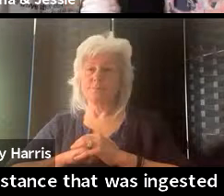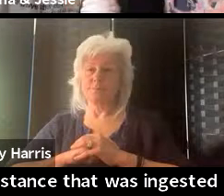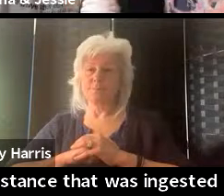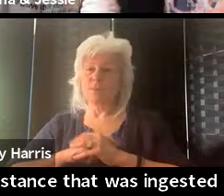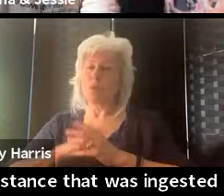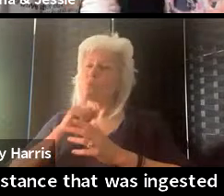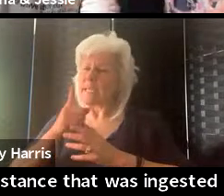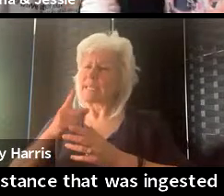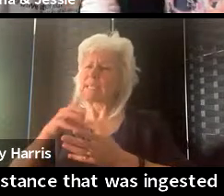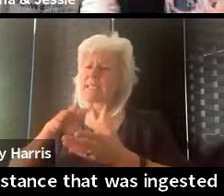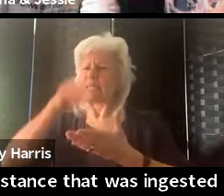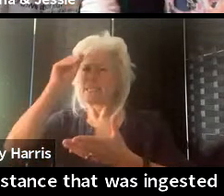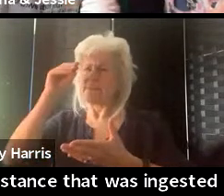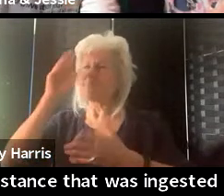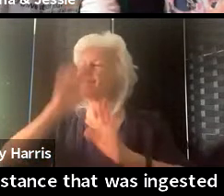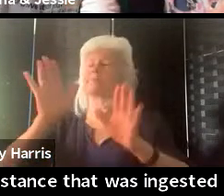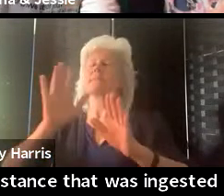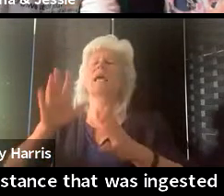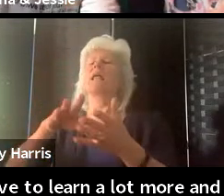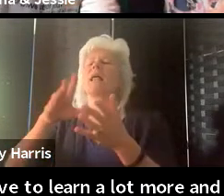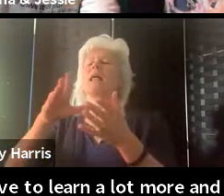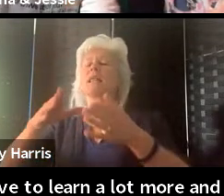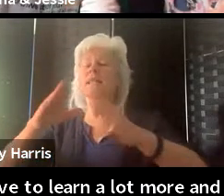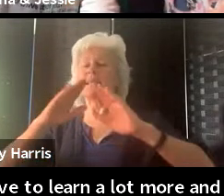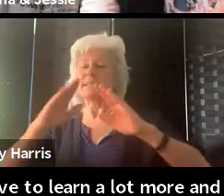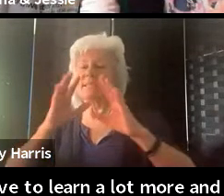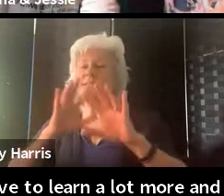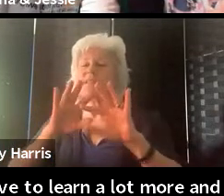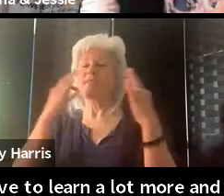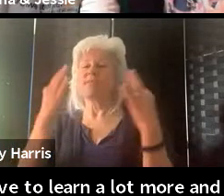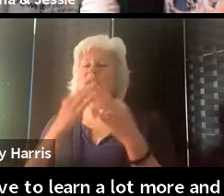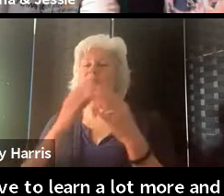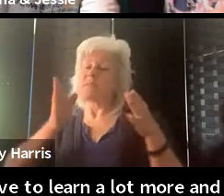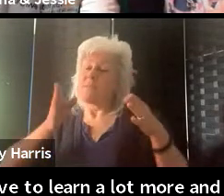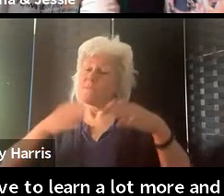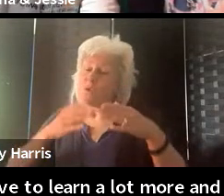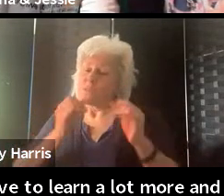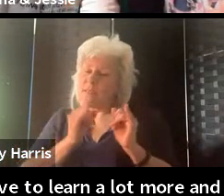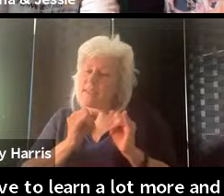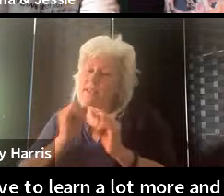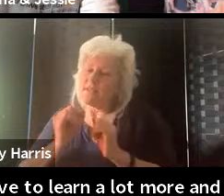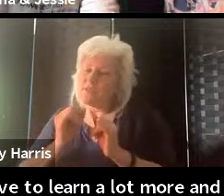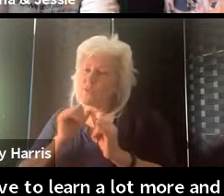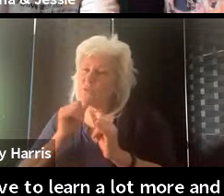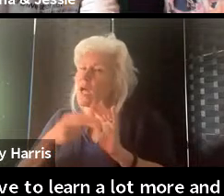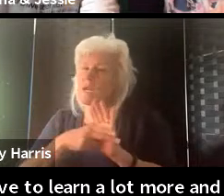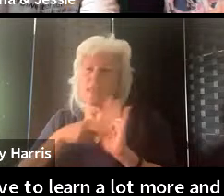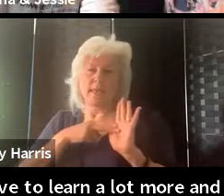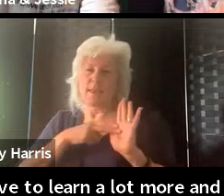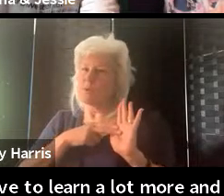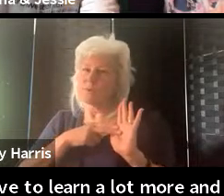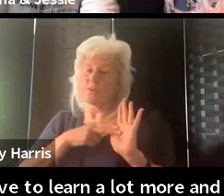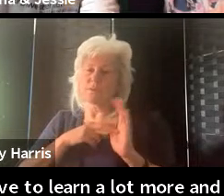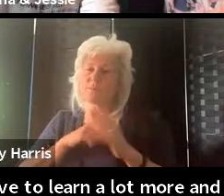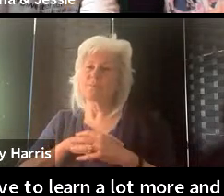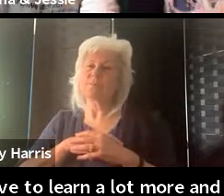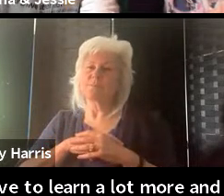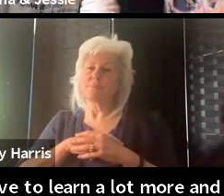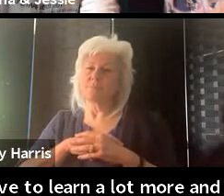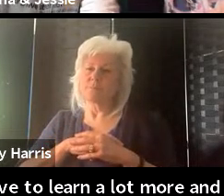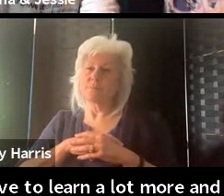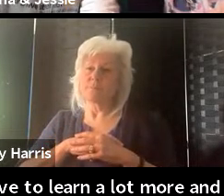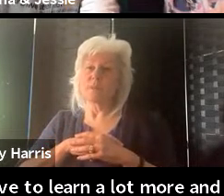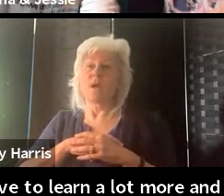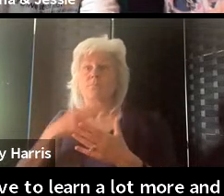Really listen to the families and focus on the individual child rather than on labels. Oh, good